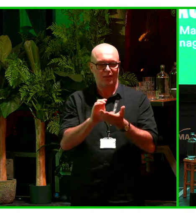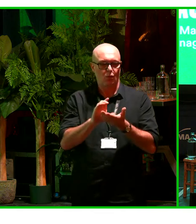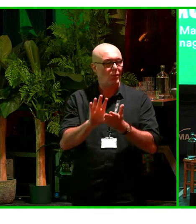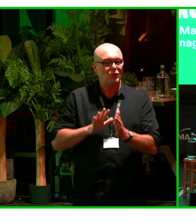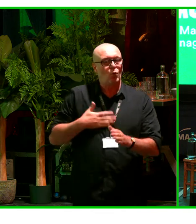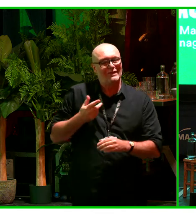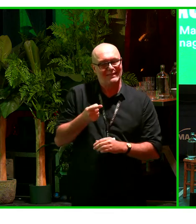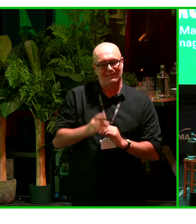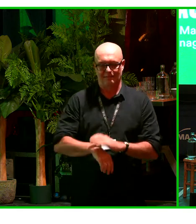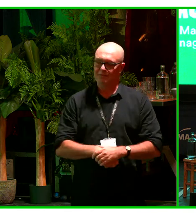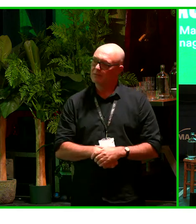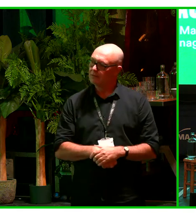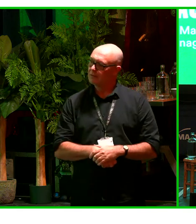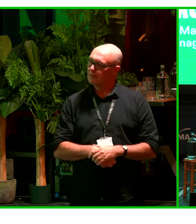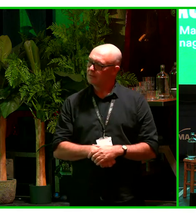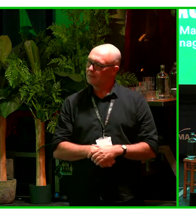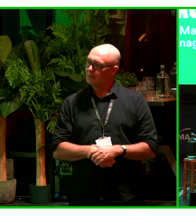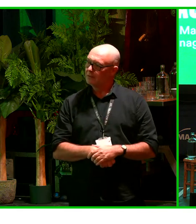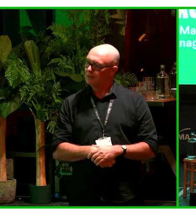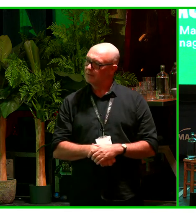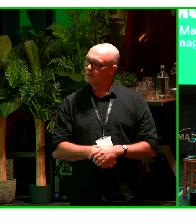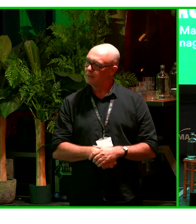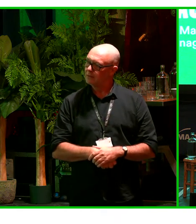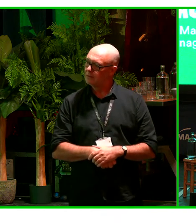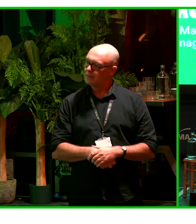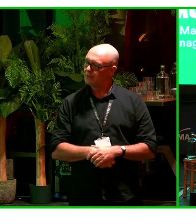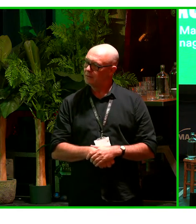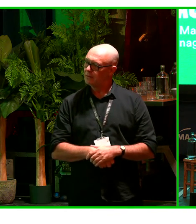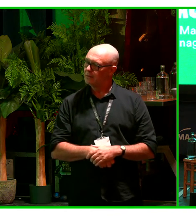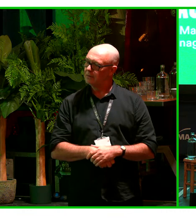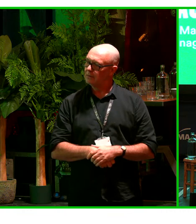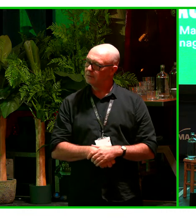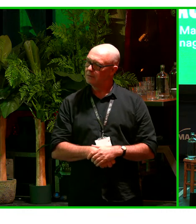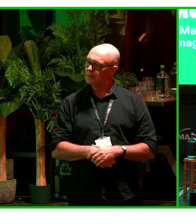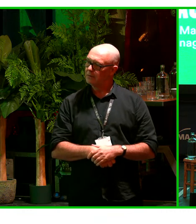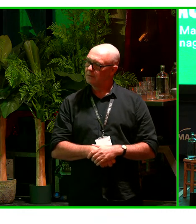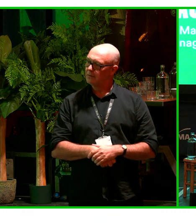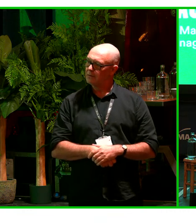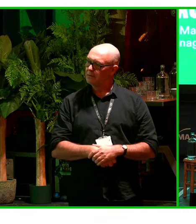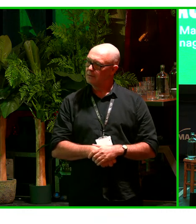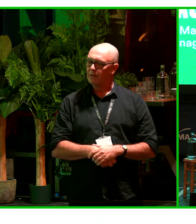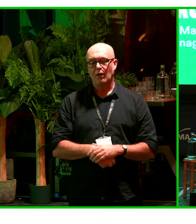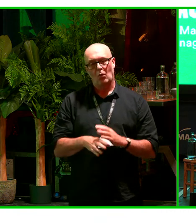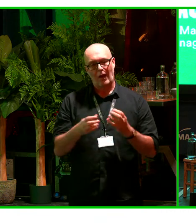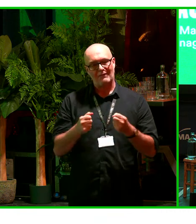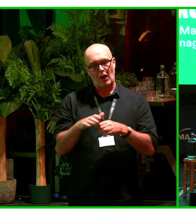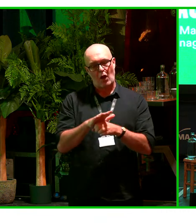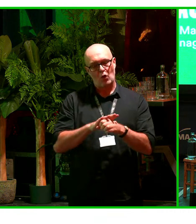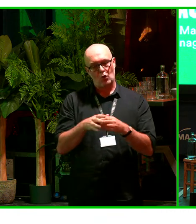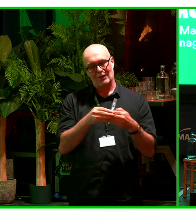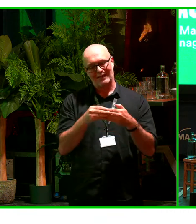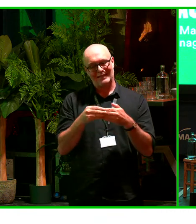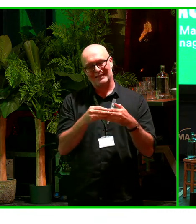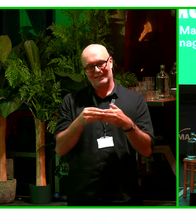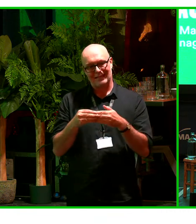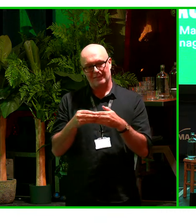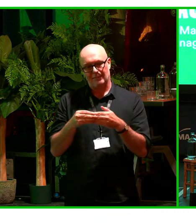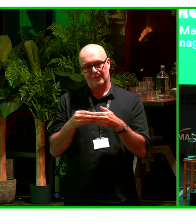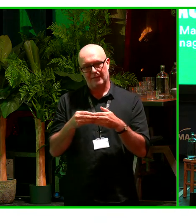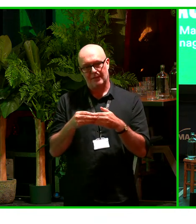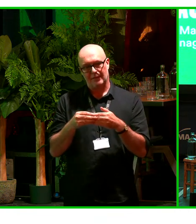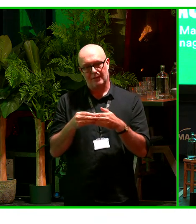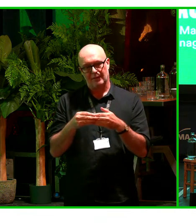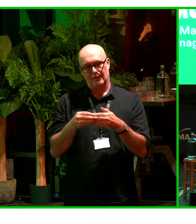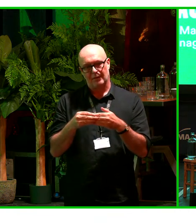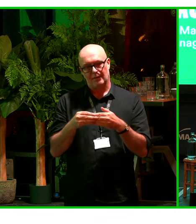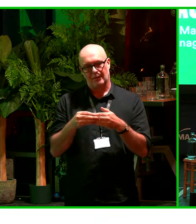The third point I'd like to play in is one that we have heard about, and it's one of local leadership and about business leadership. And I think